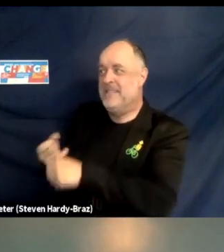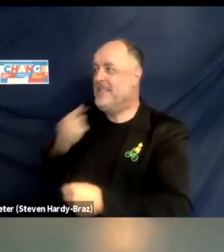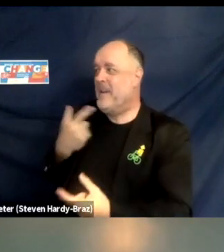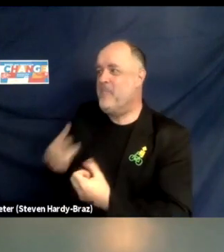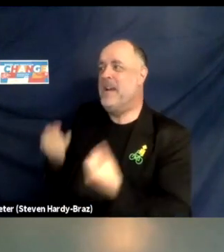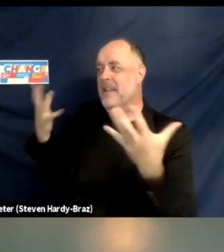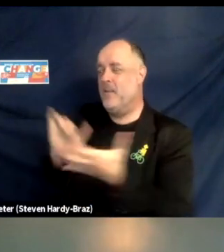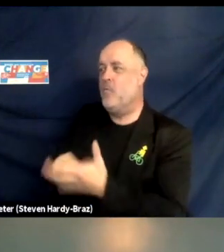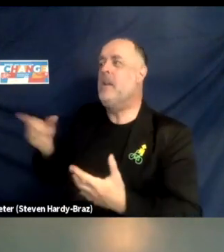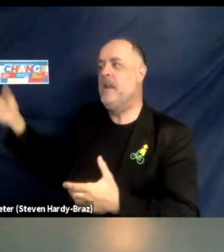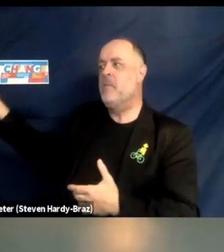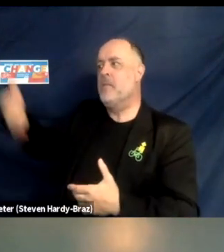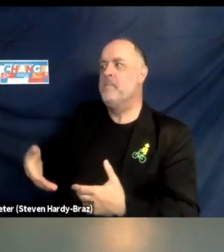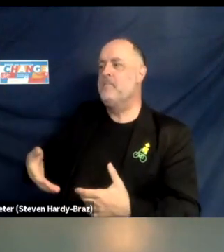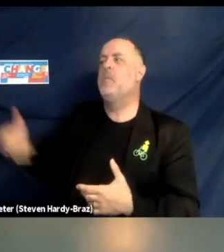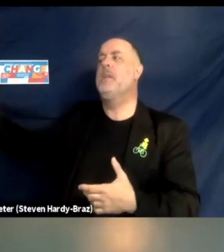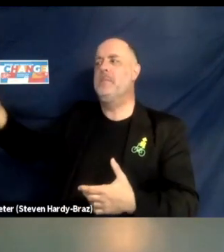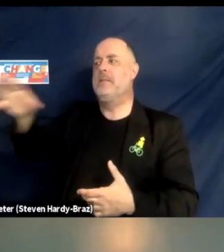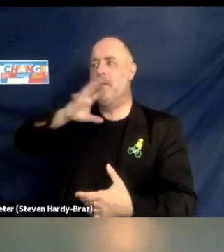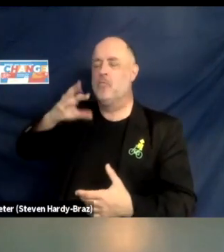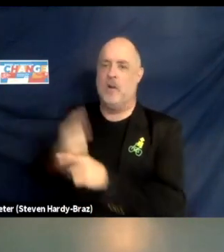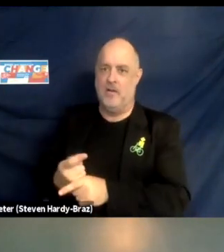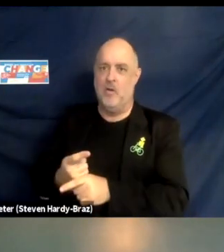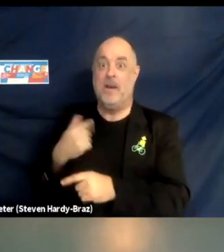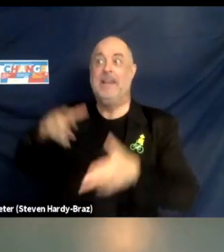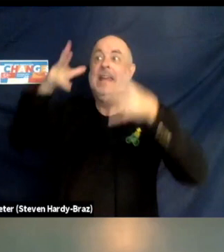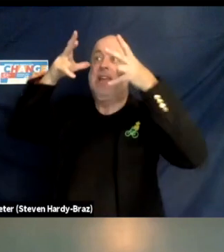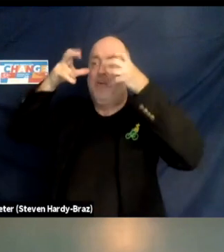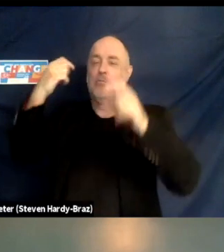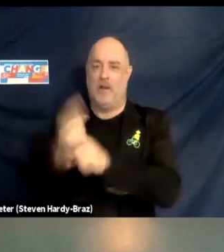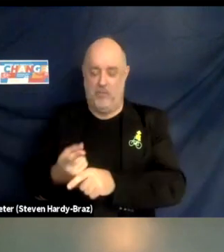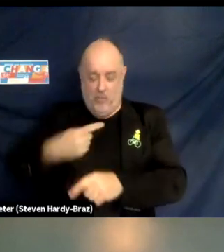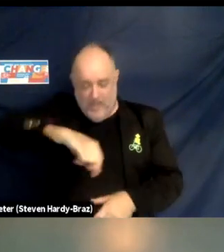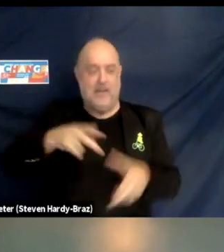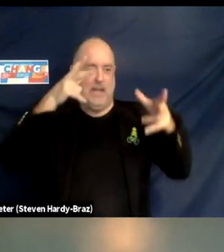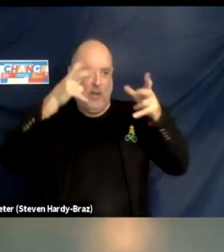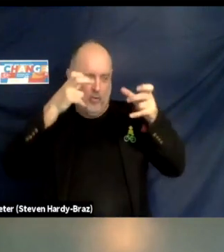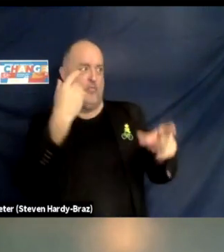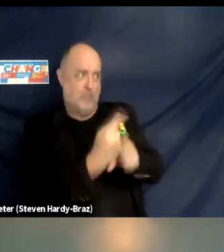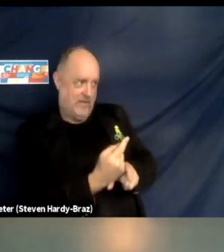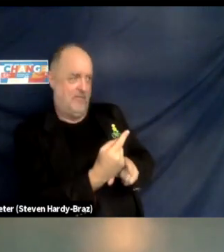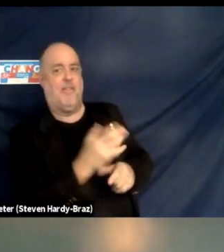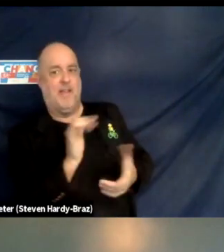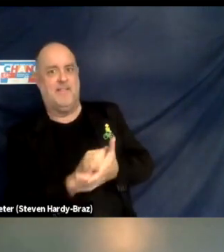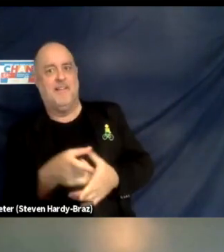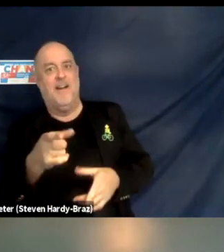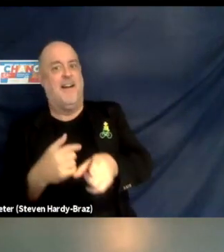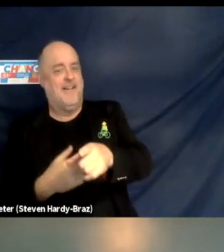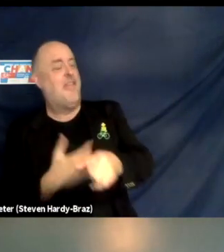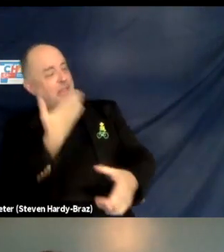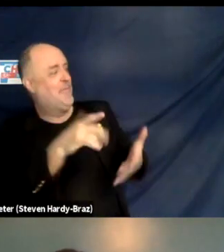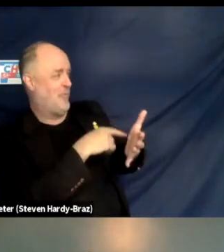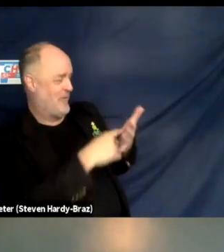yep. We need him to come and we need him to speak. And absolutely, we get to hear him. Everybody gets to hear him. Yep. Thank you. I'm personally... Thanks for the correction,